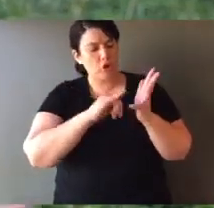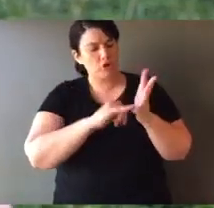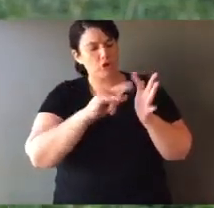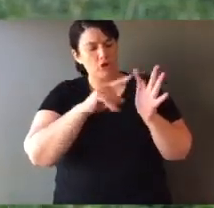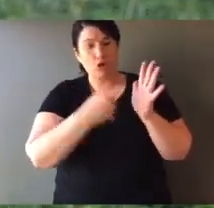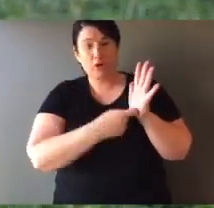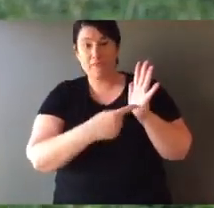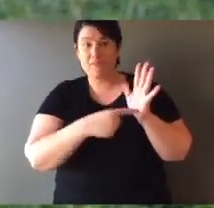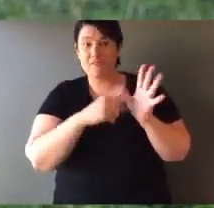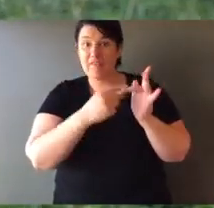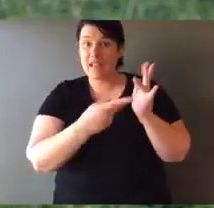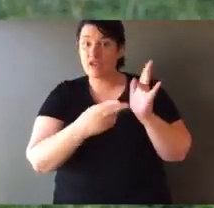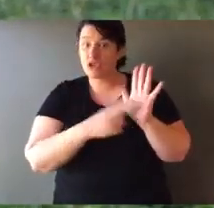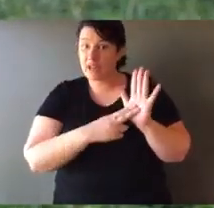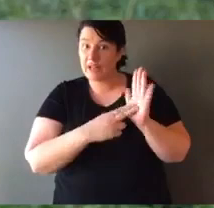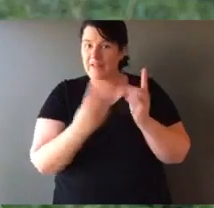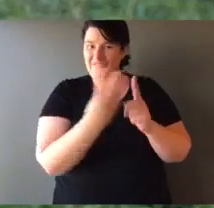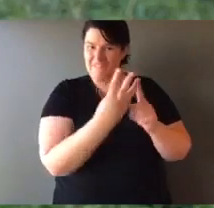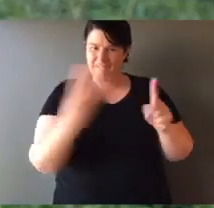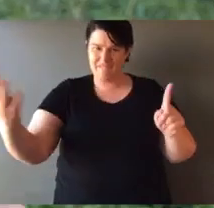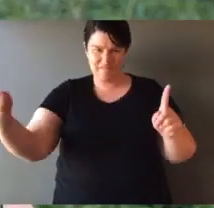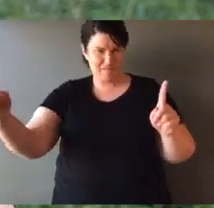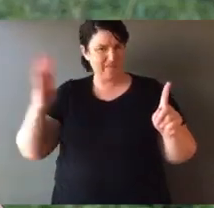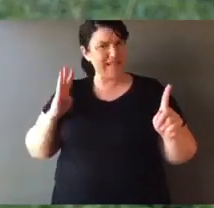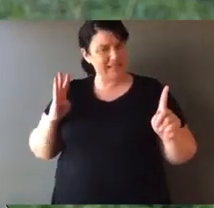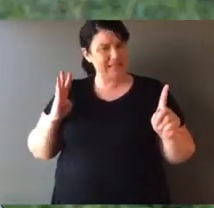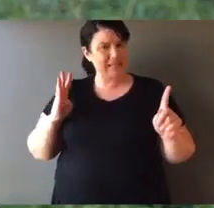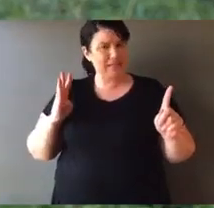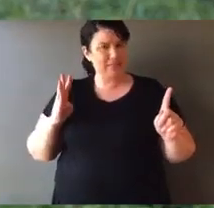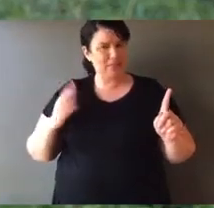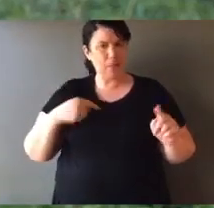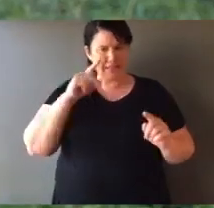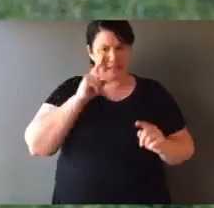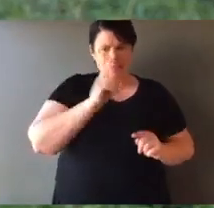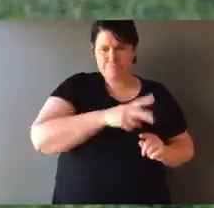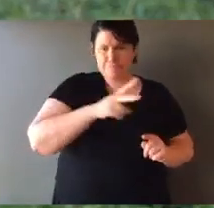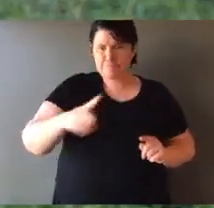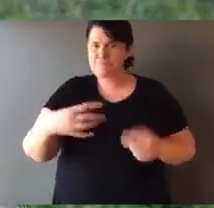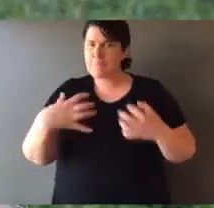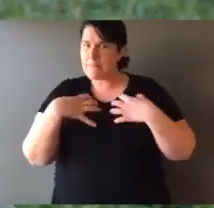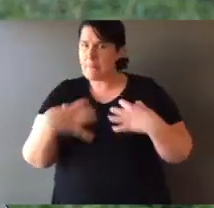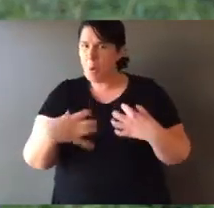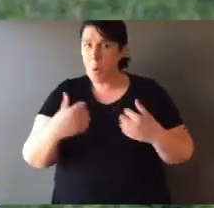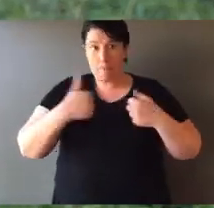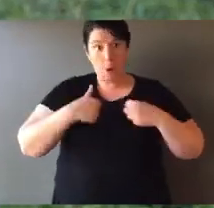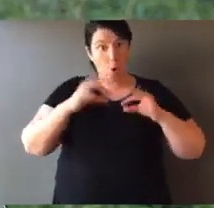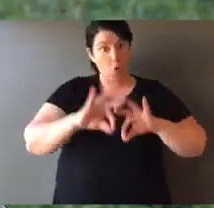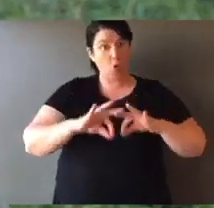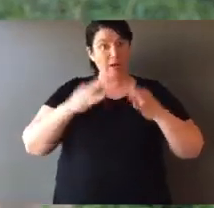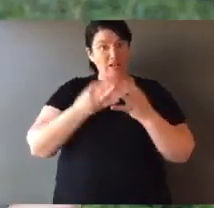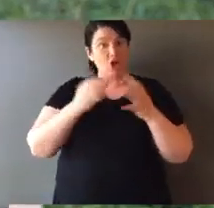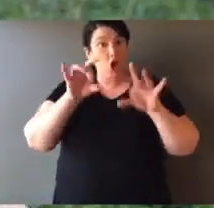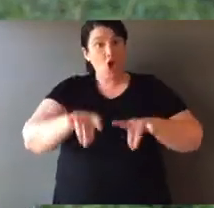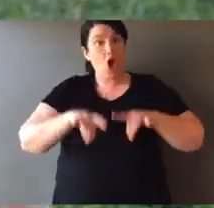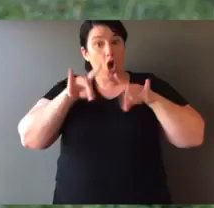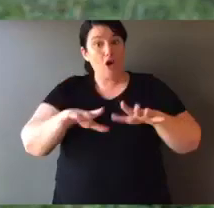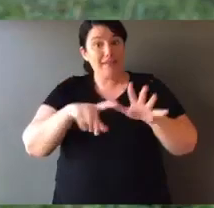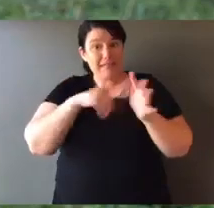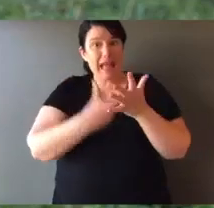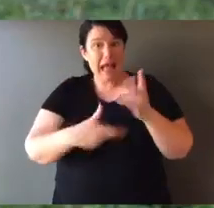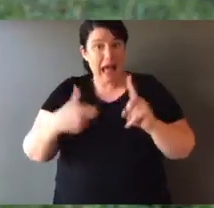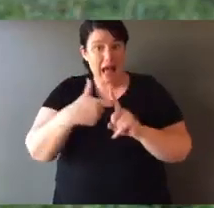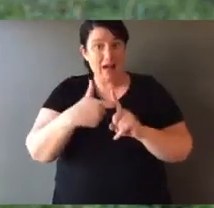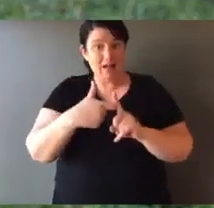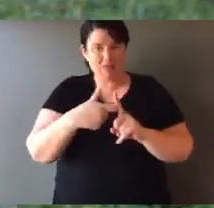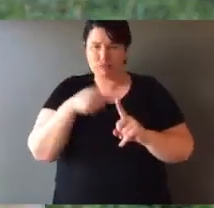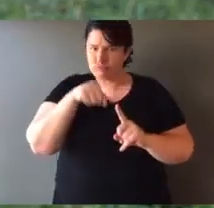a topic, but it's something that we're seeing more and more of. And our organisation, AussieARC, is at the front line of conservation, and a part of